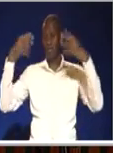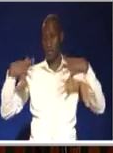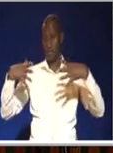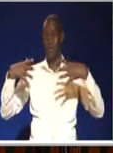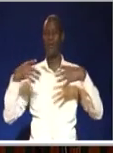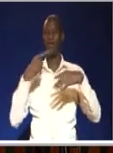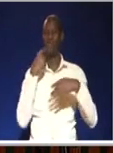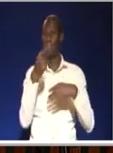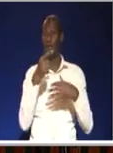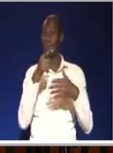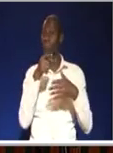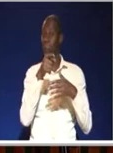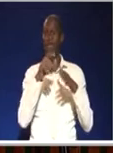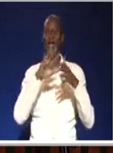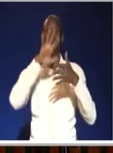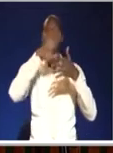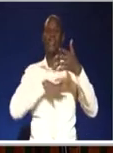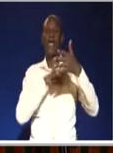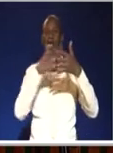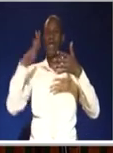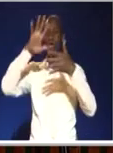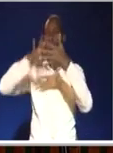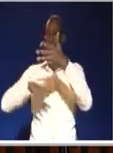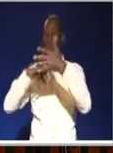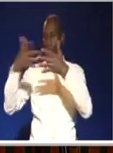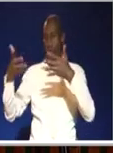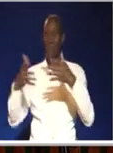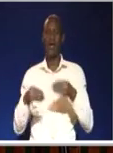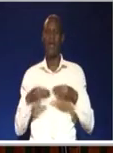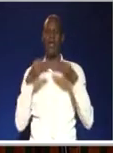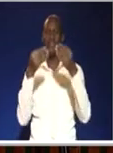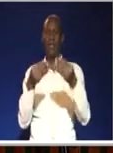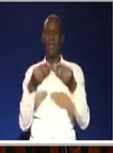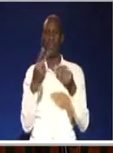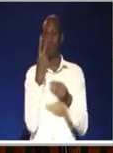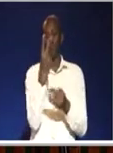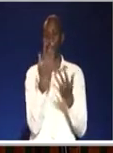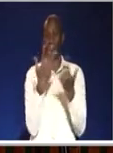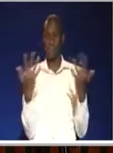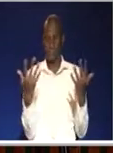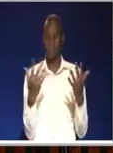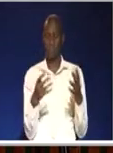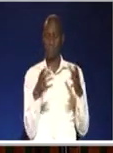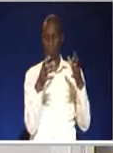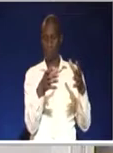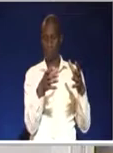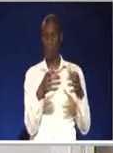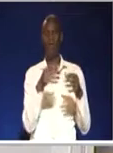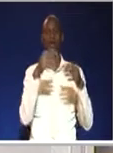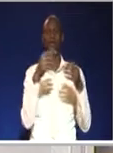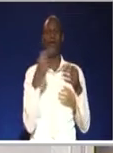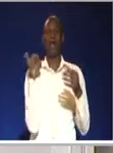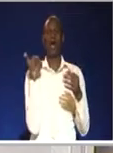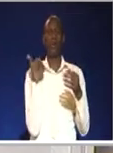is a table which is giving us two variables. One is